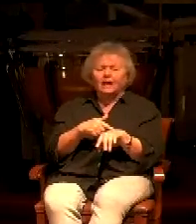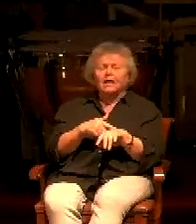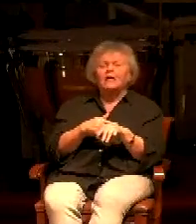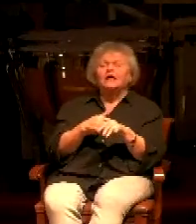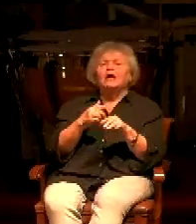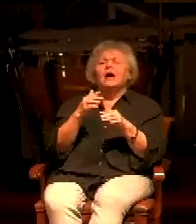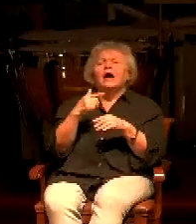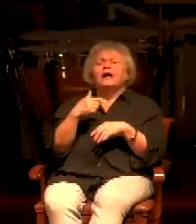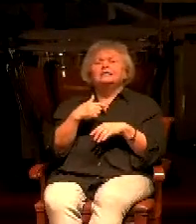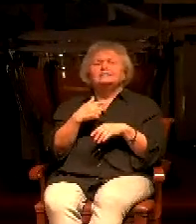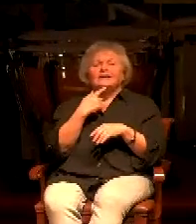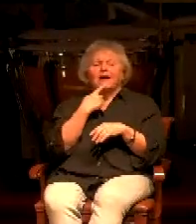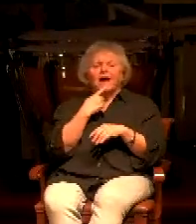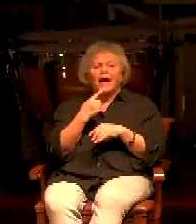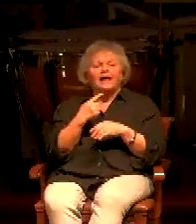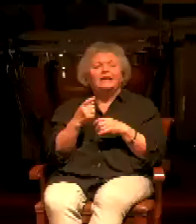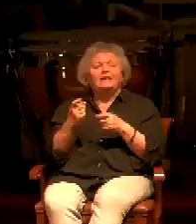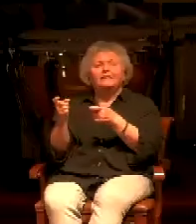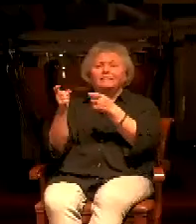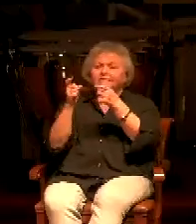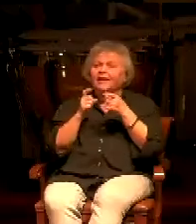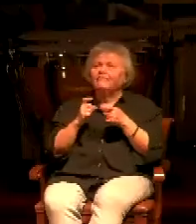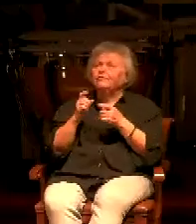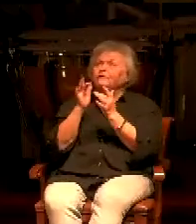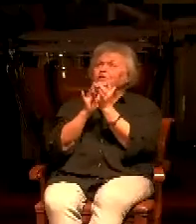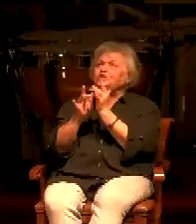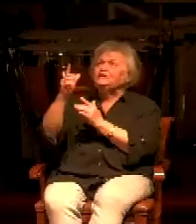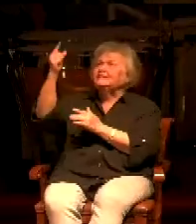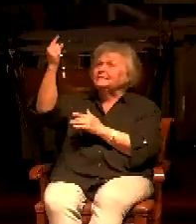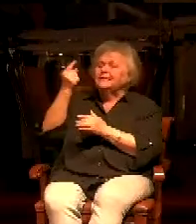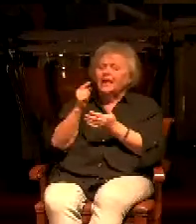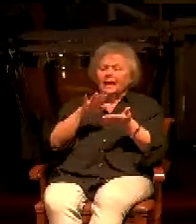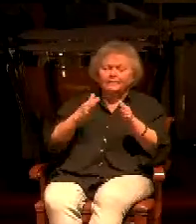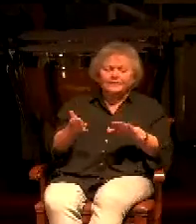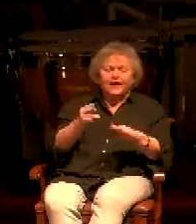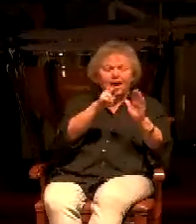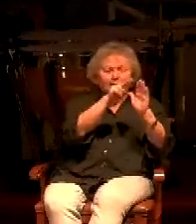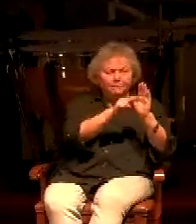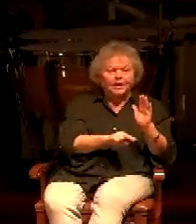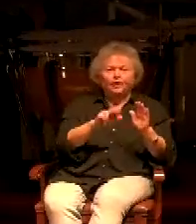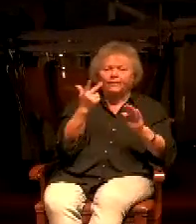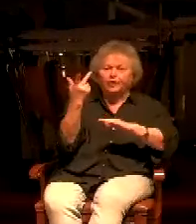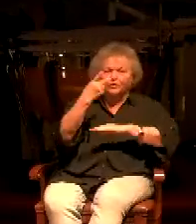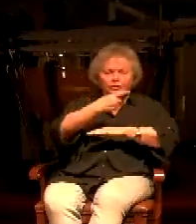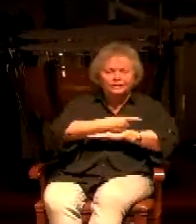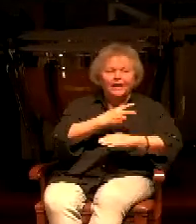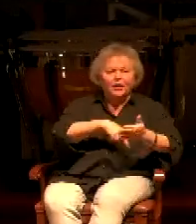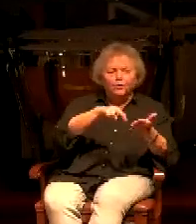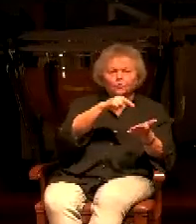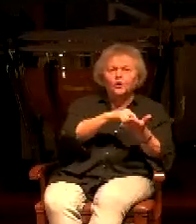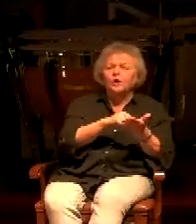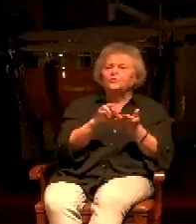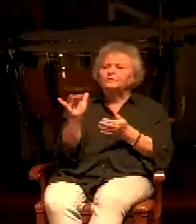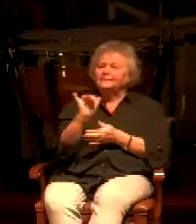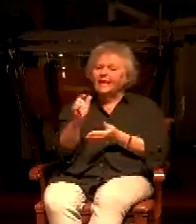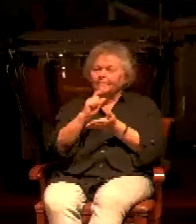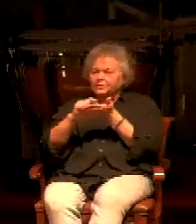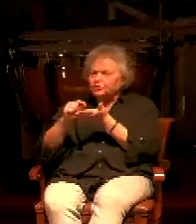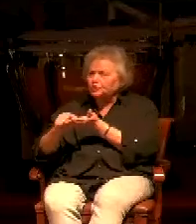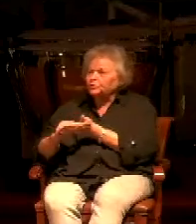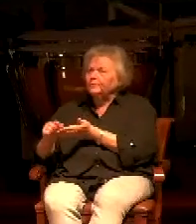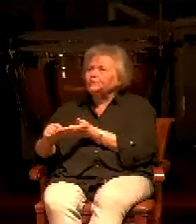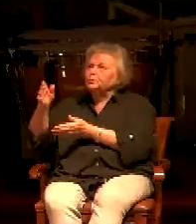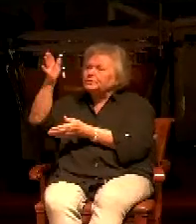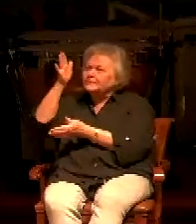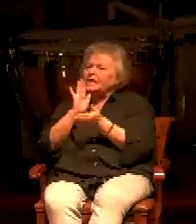first importance that which I also received, that Christ came and died and was buried, and on the third day arose from the grave, according to the Scriptures." It was God's plan